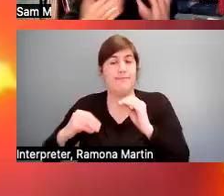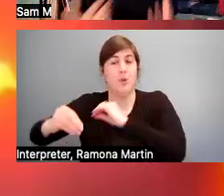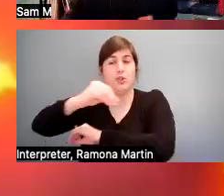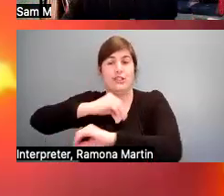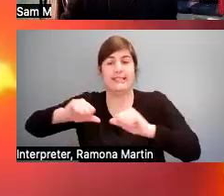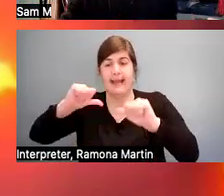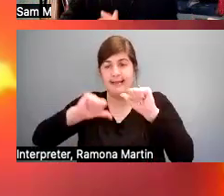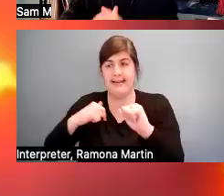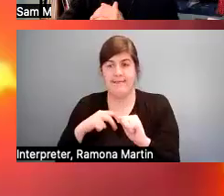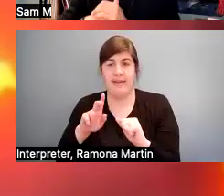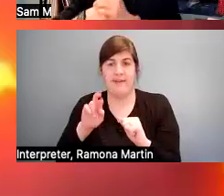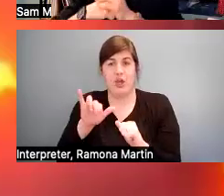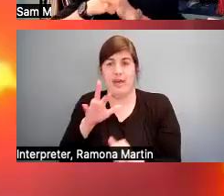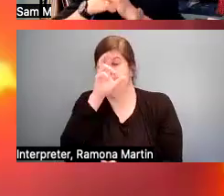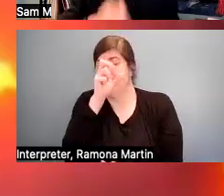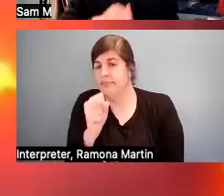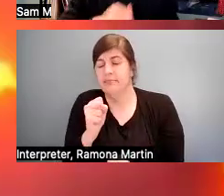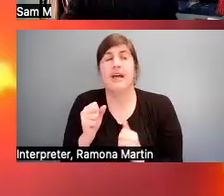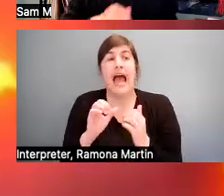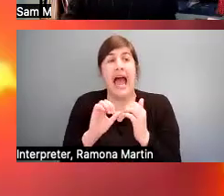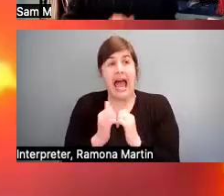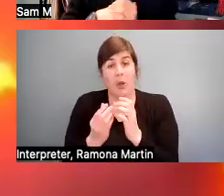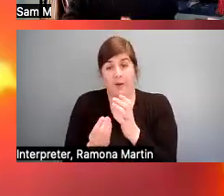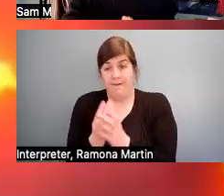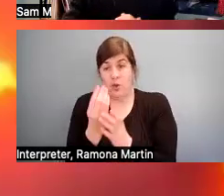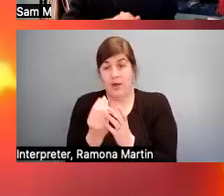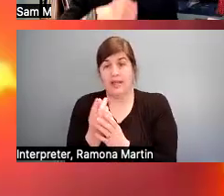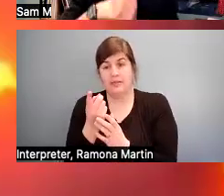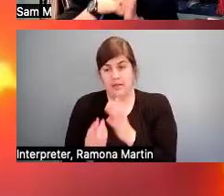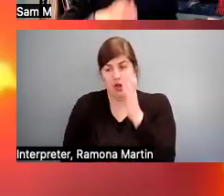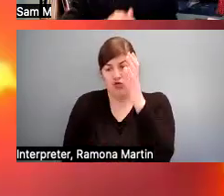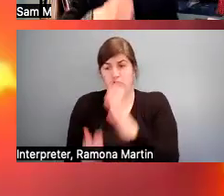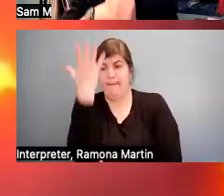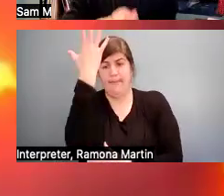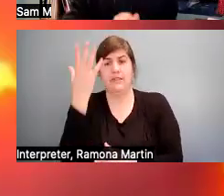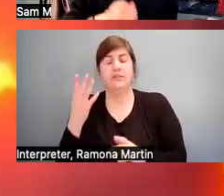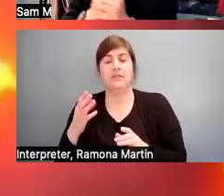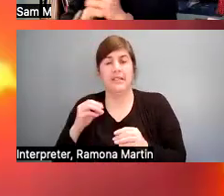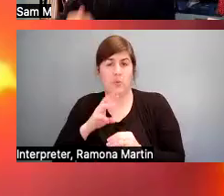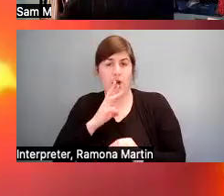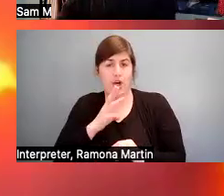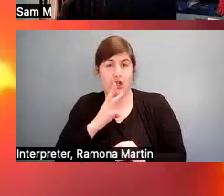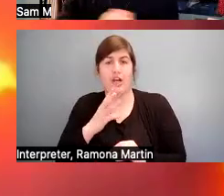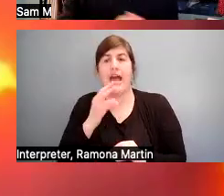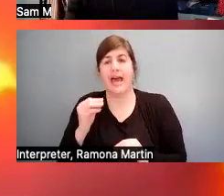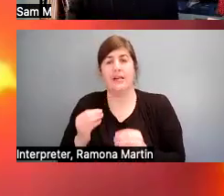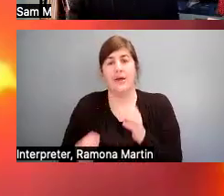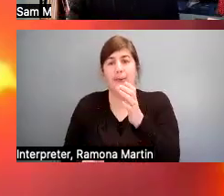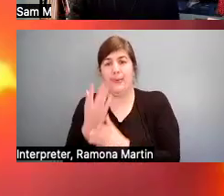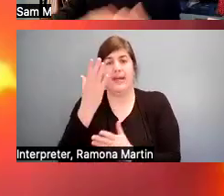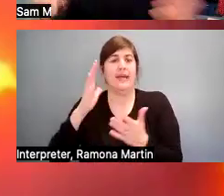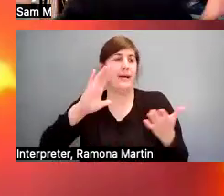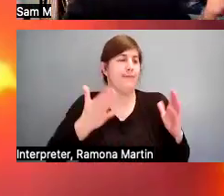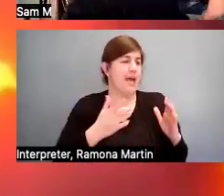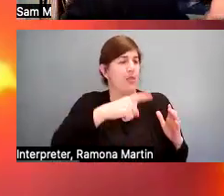really fascinated by how volcanoes erupt underwater, and particularly how they erupt differently to volcanoes on